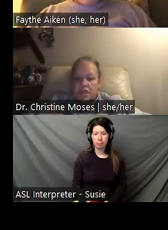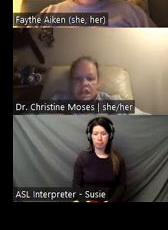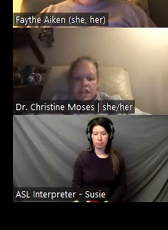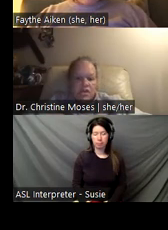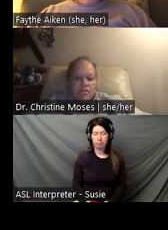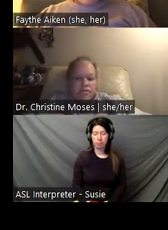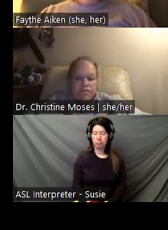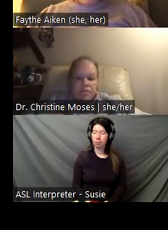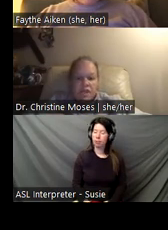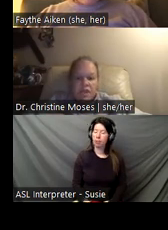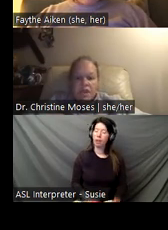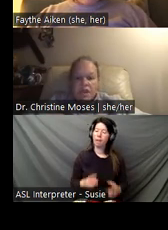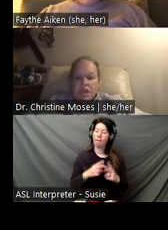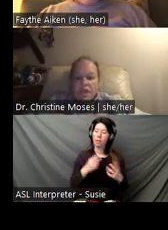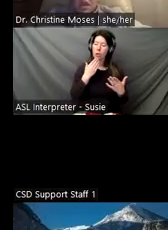Very good, thank you.